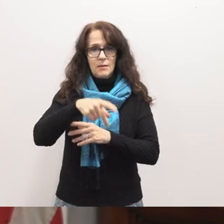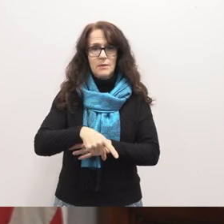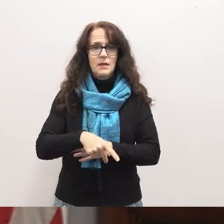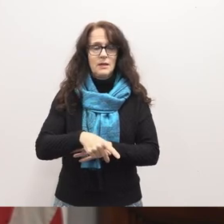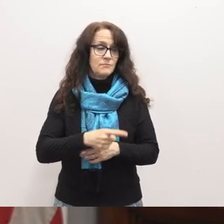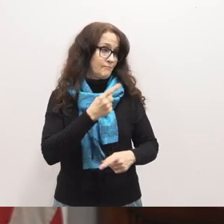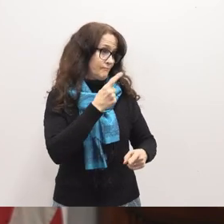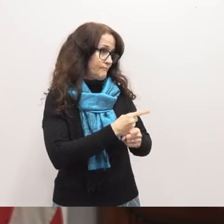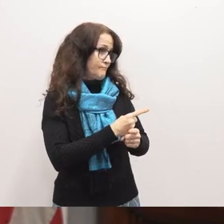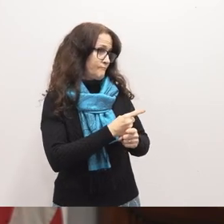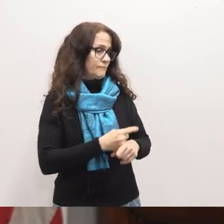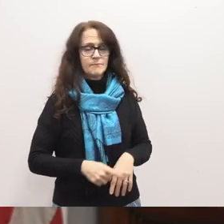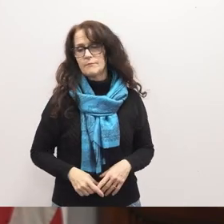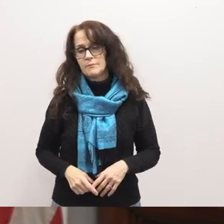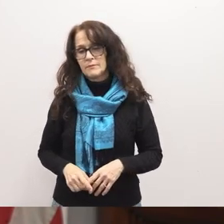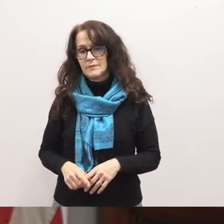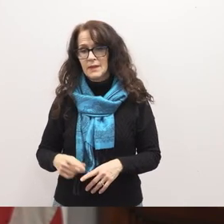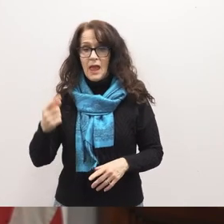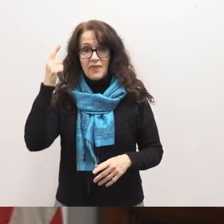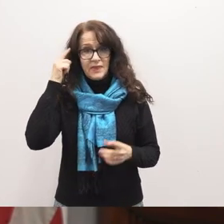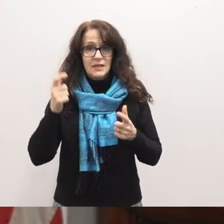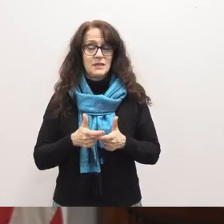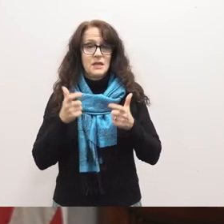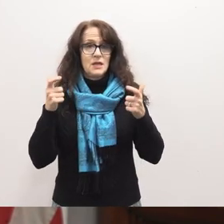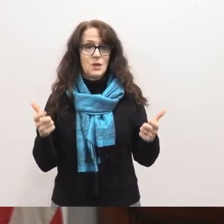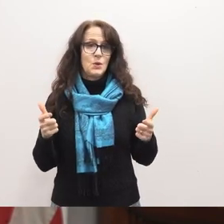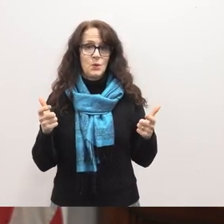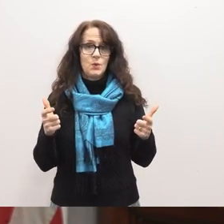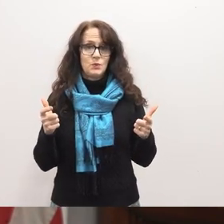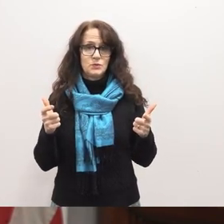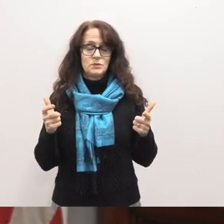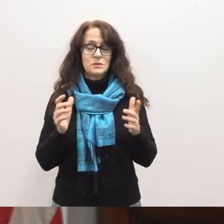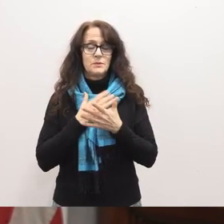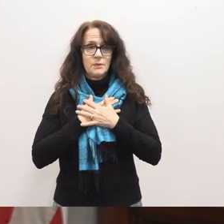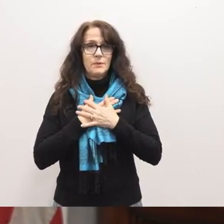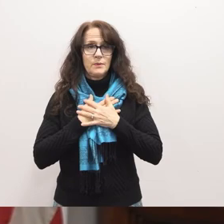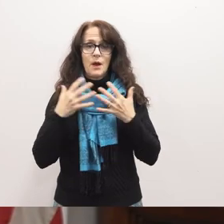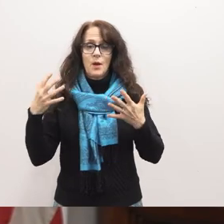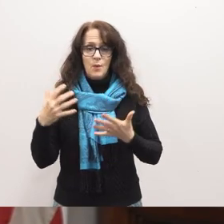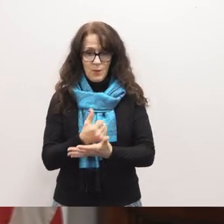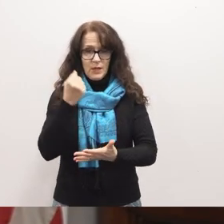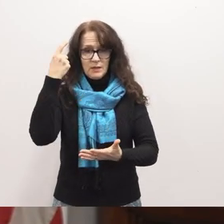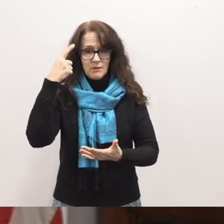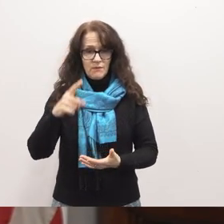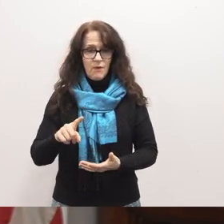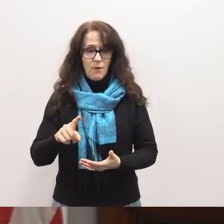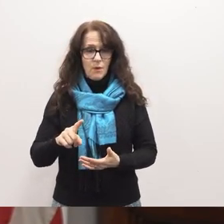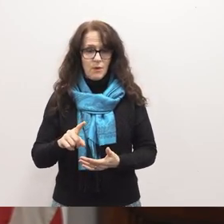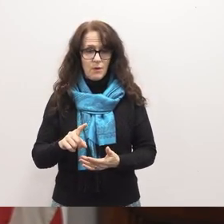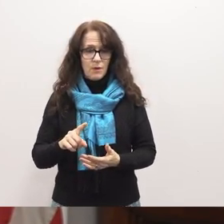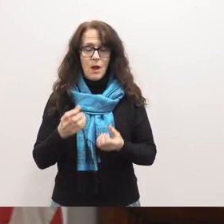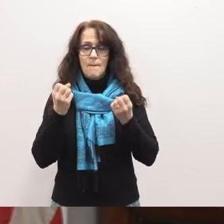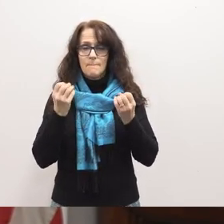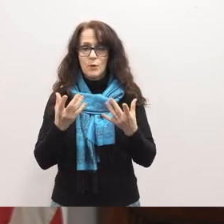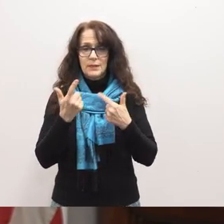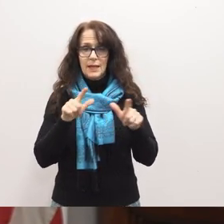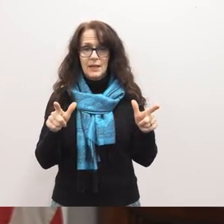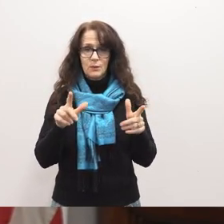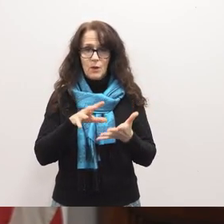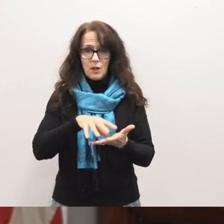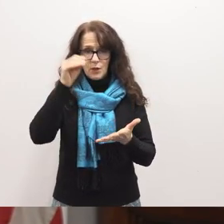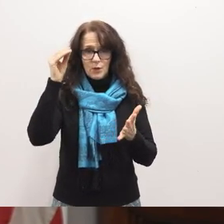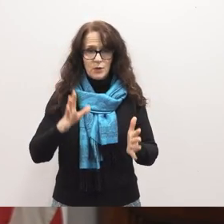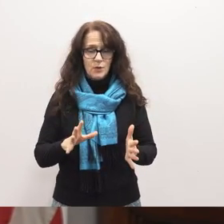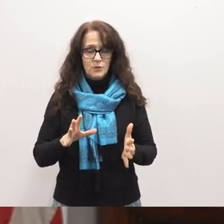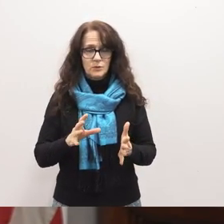That's correct. Okay, so I think this is a huge win for not just our multilingual learners, our students